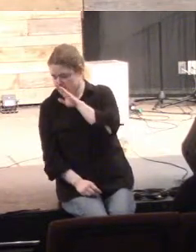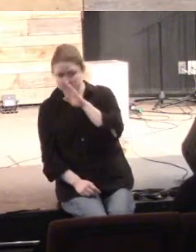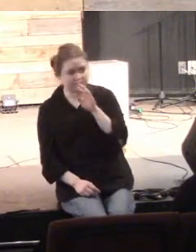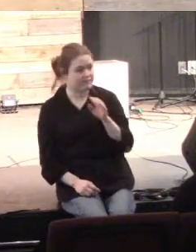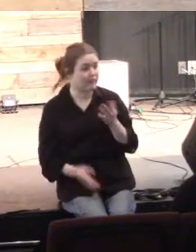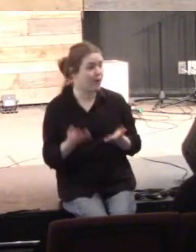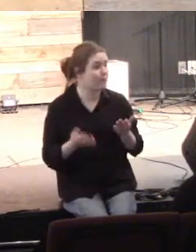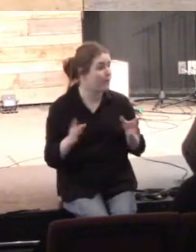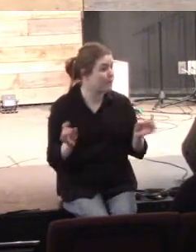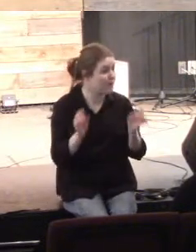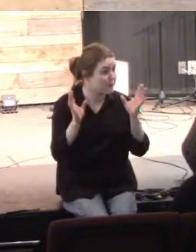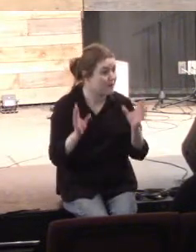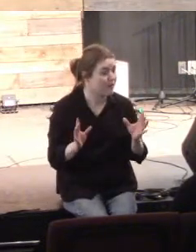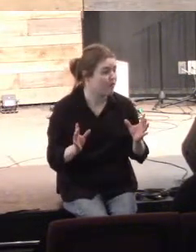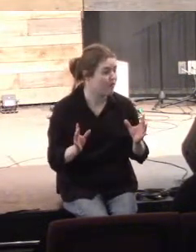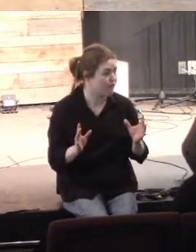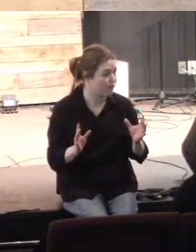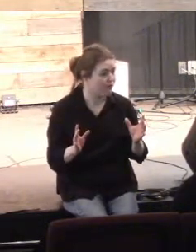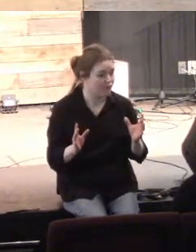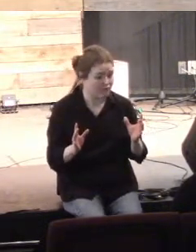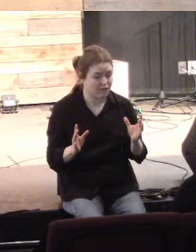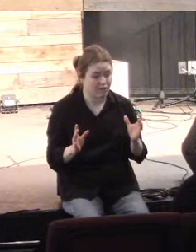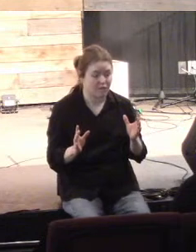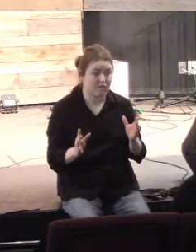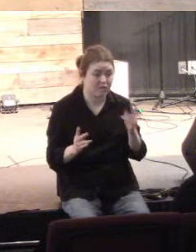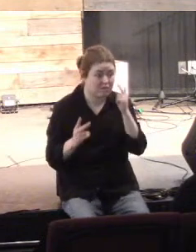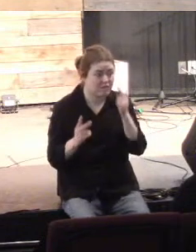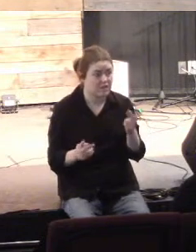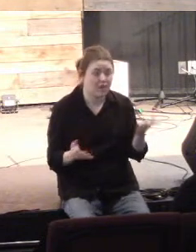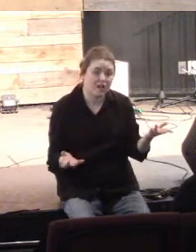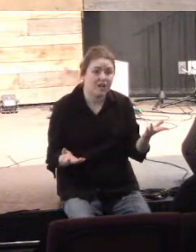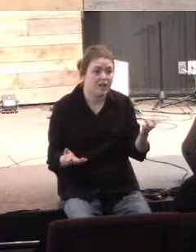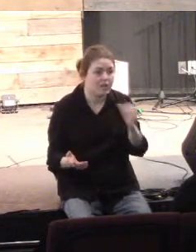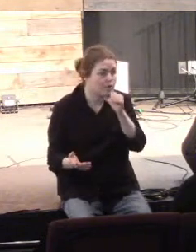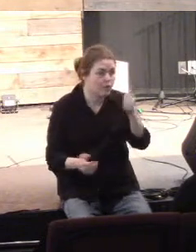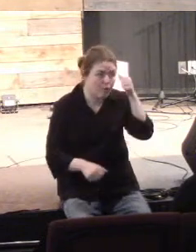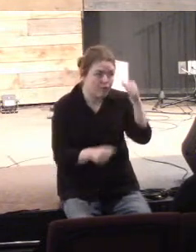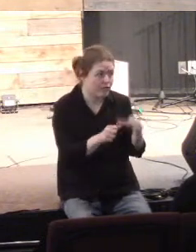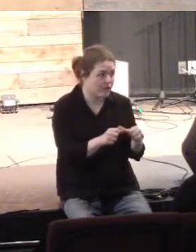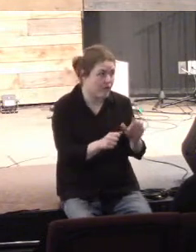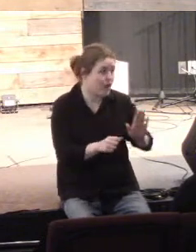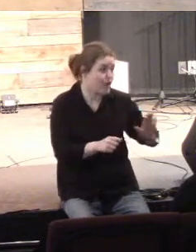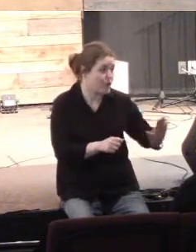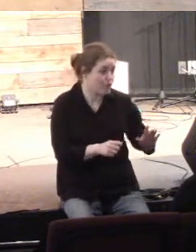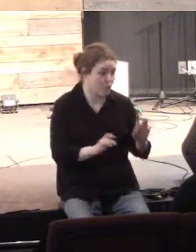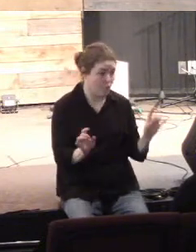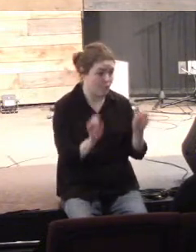Maybe there's a miracle. See, because, well, don't forget about your miracle, amen?